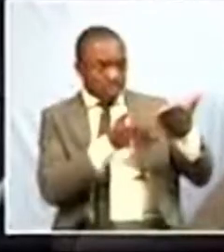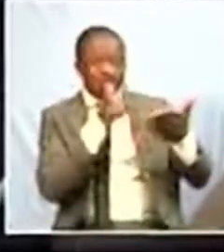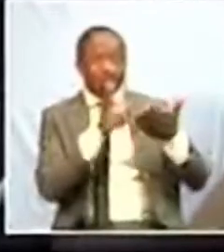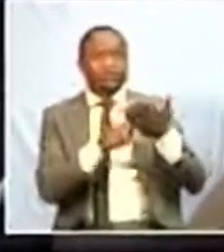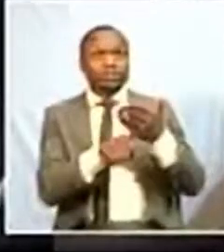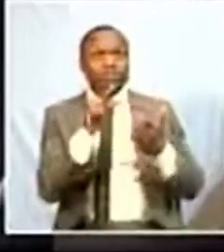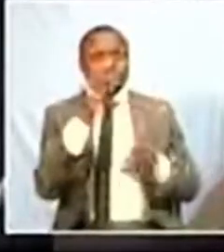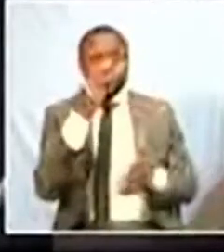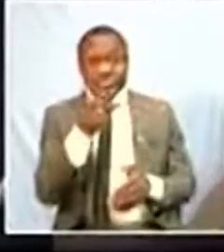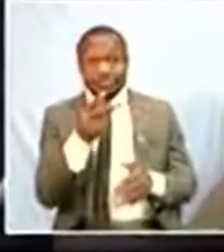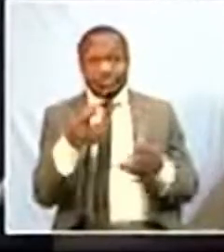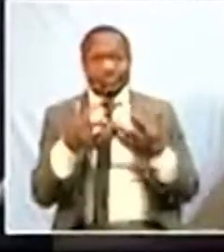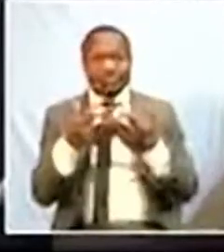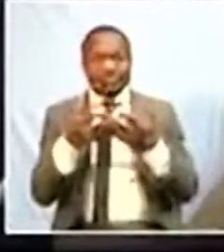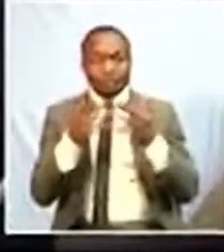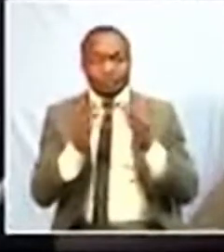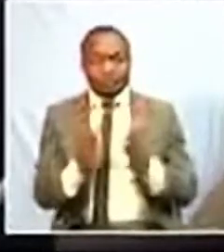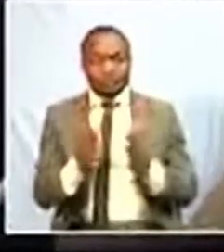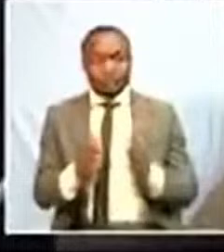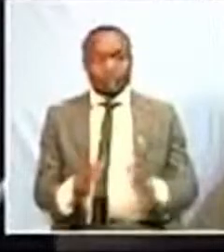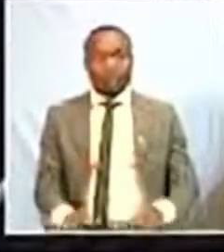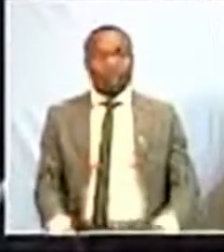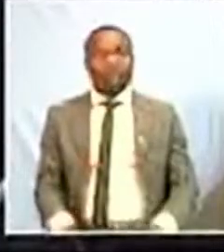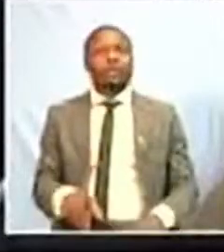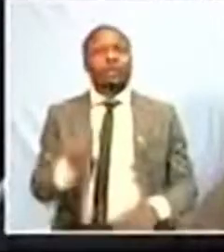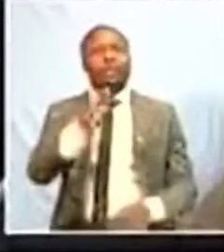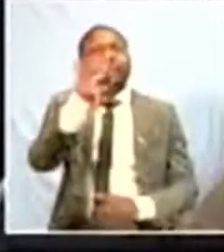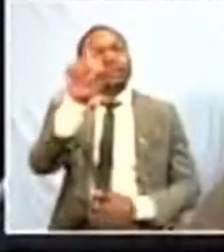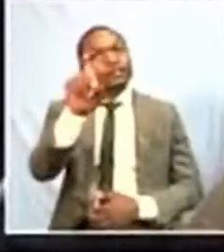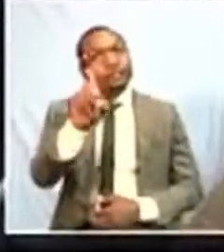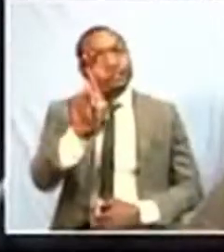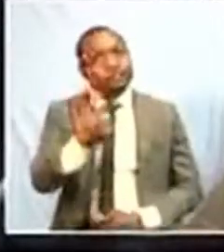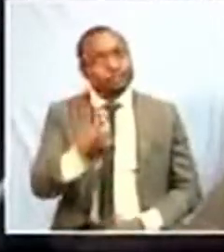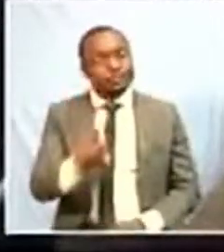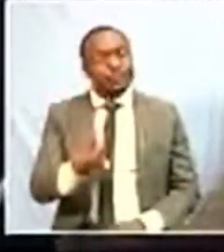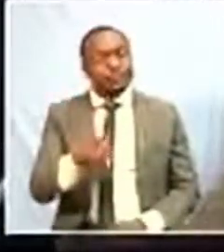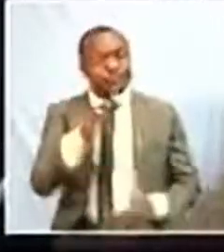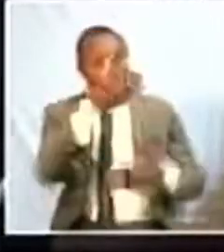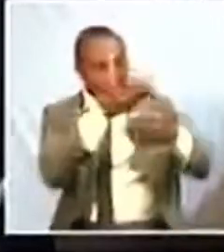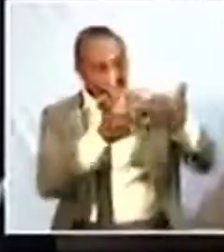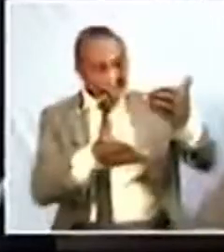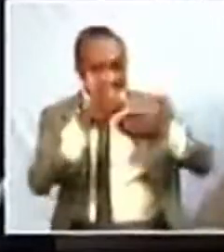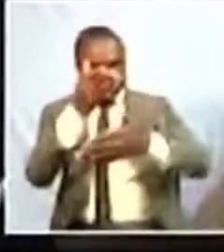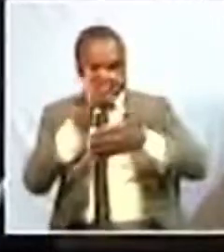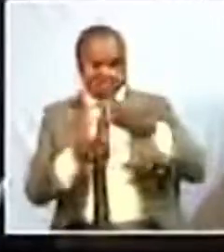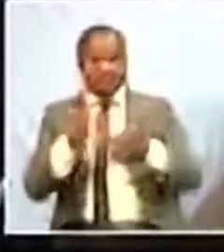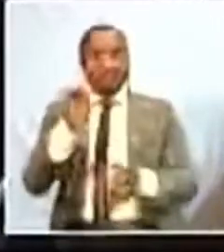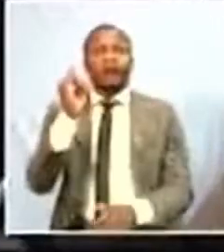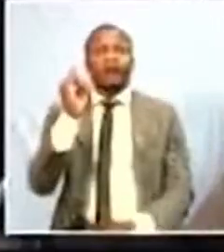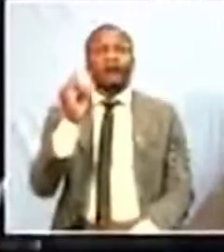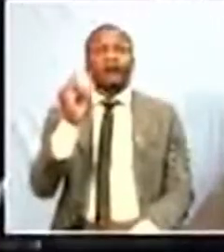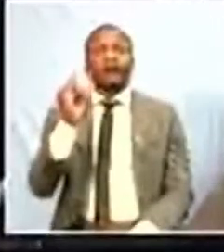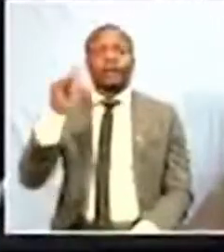you there, engineer? So the question is, all these IPC chairs,